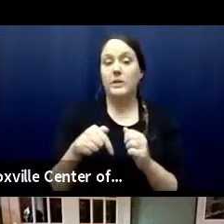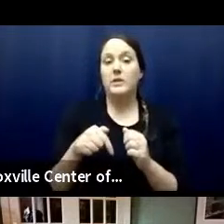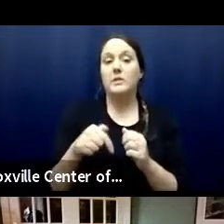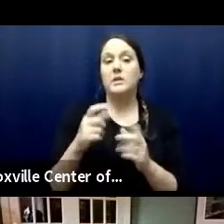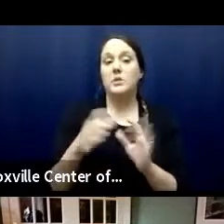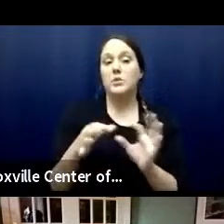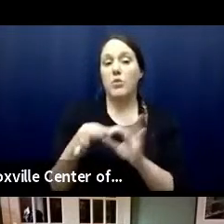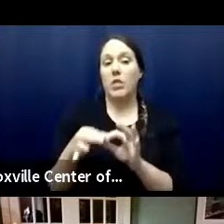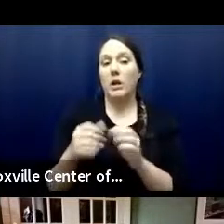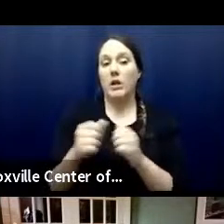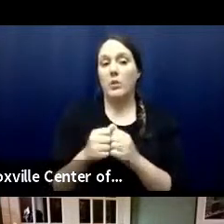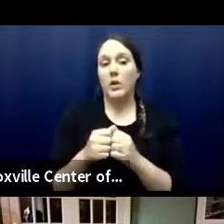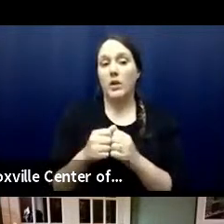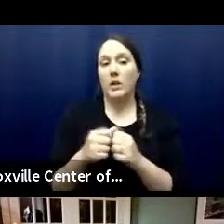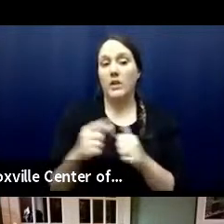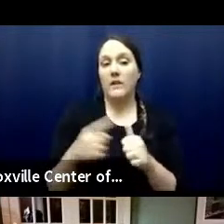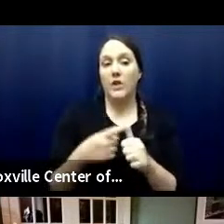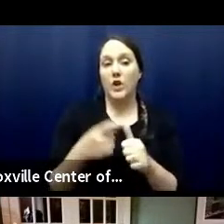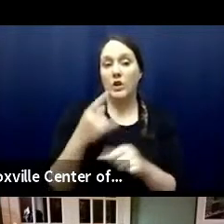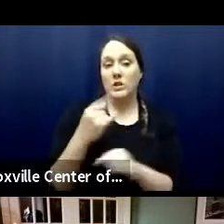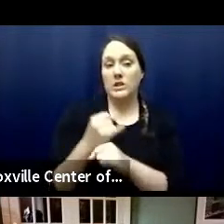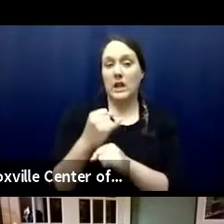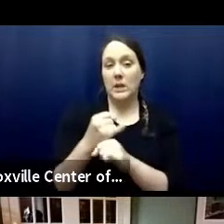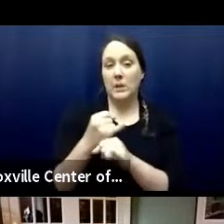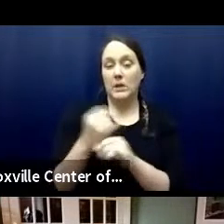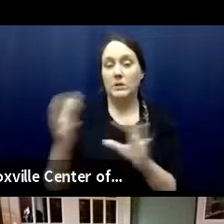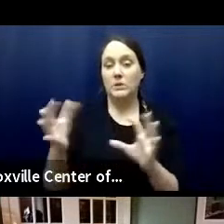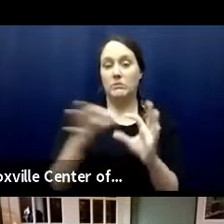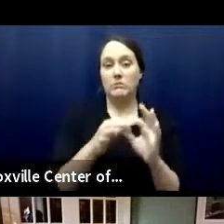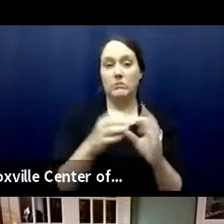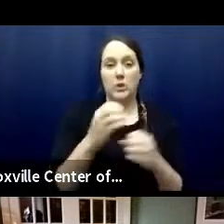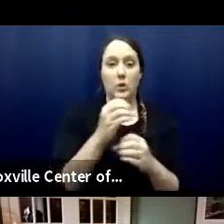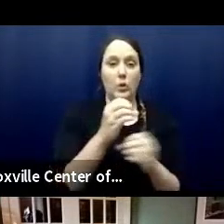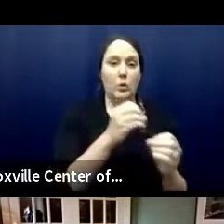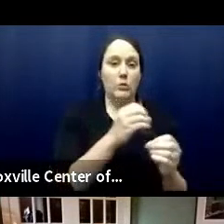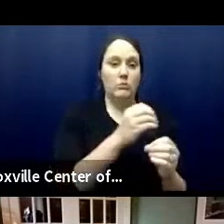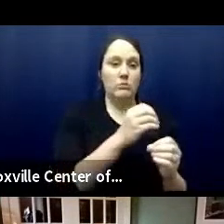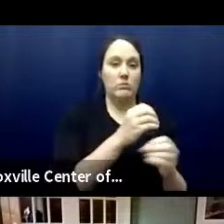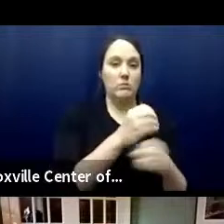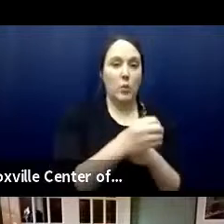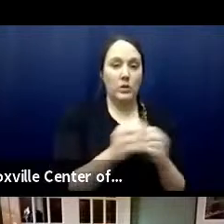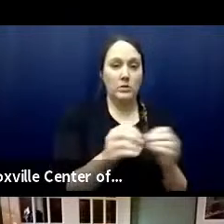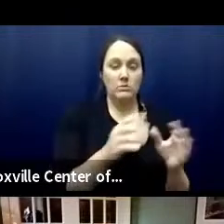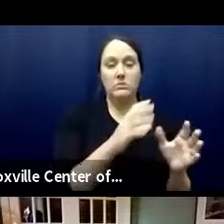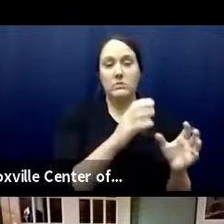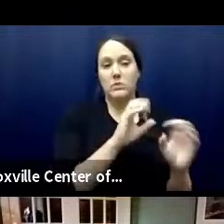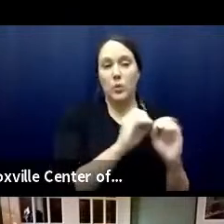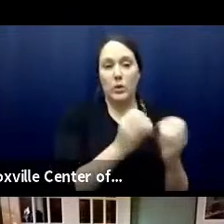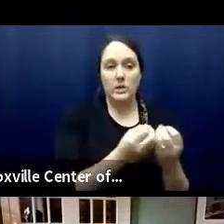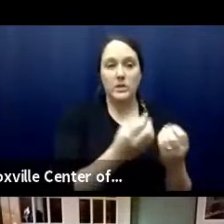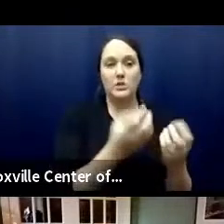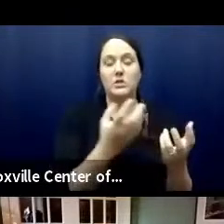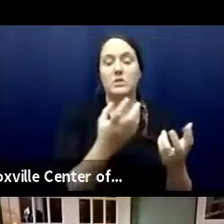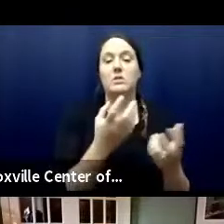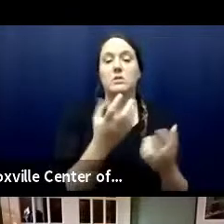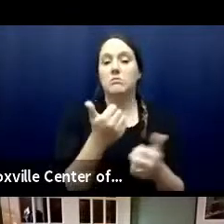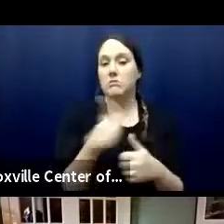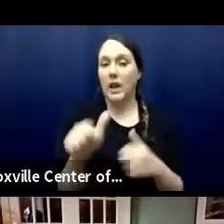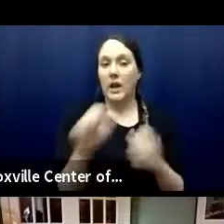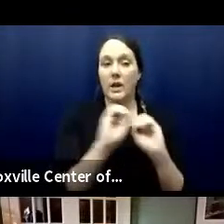had to do first with campus affiliated organizations. For example, any organization,